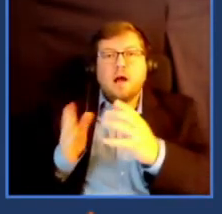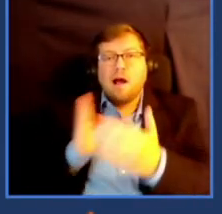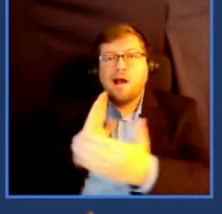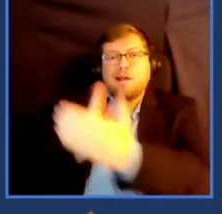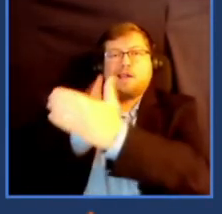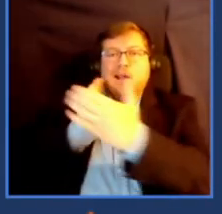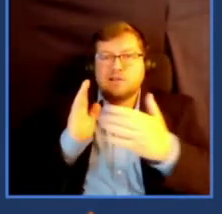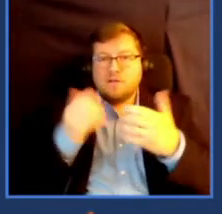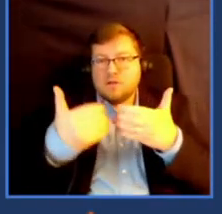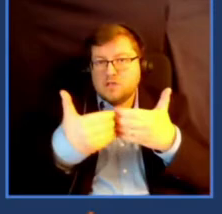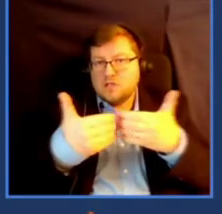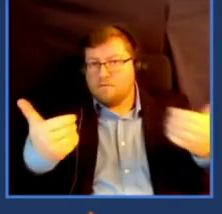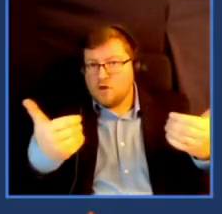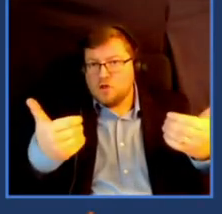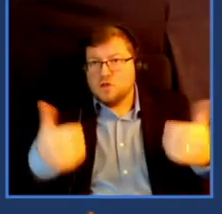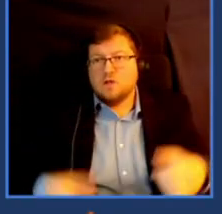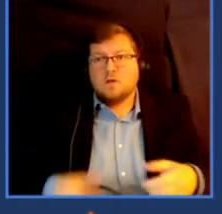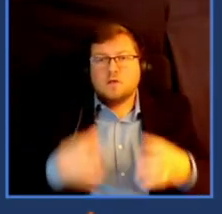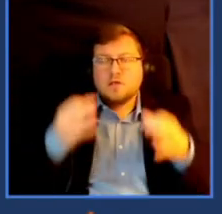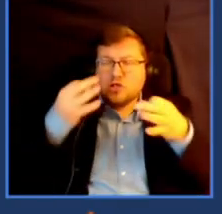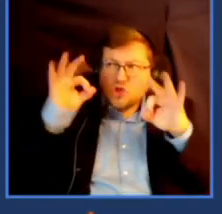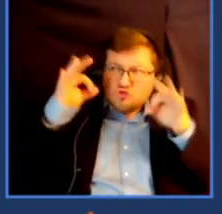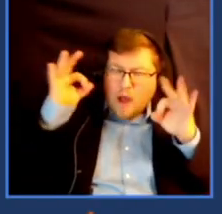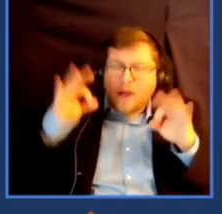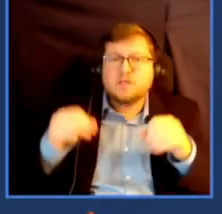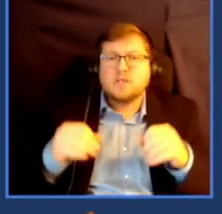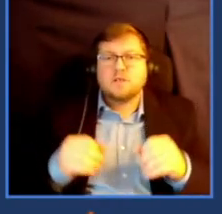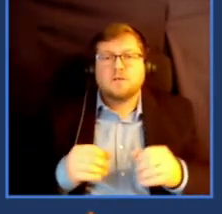distraction in our politics.